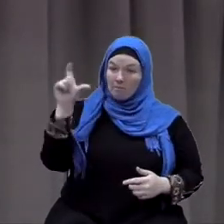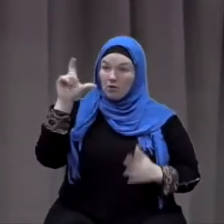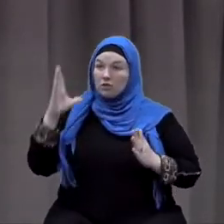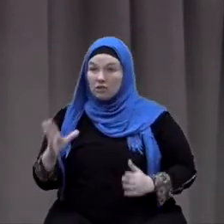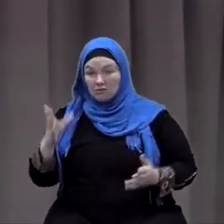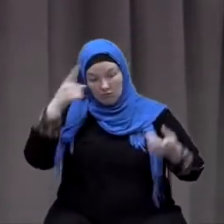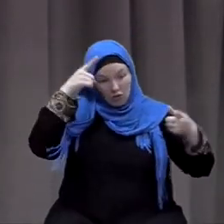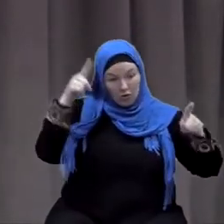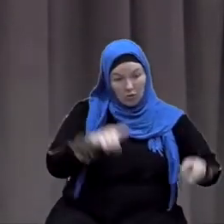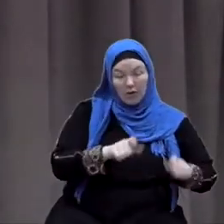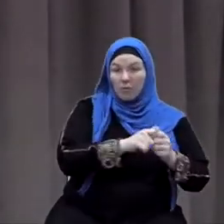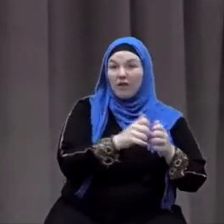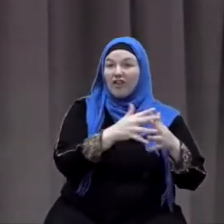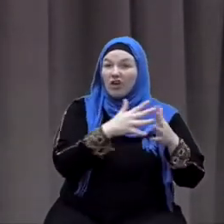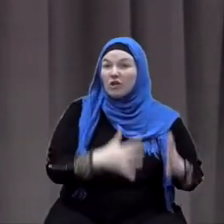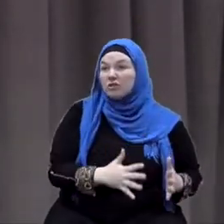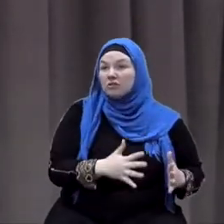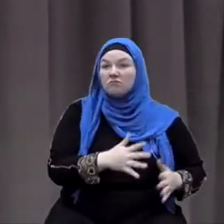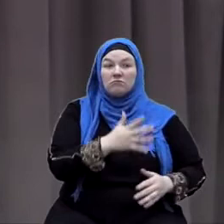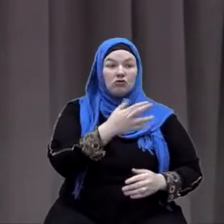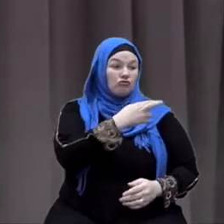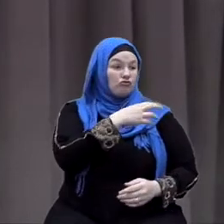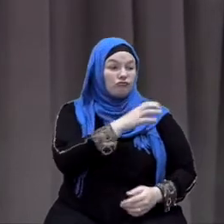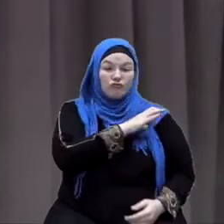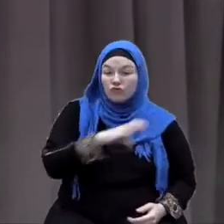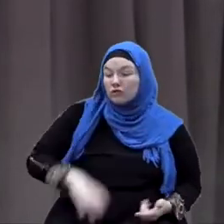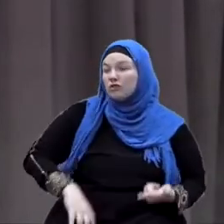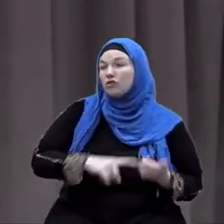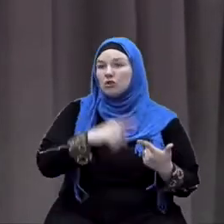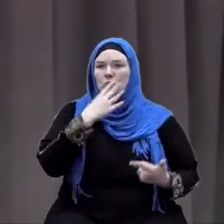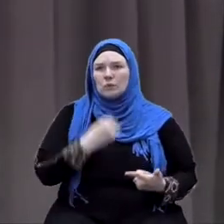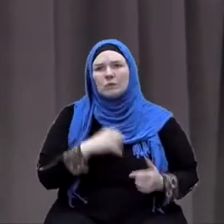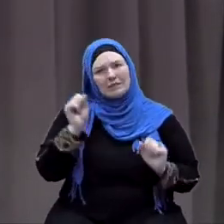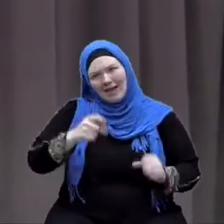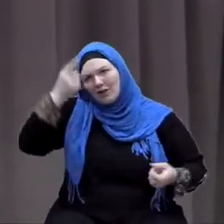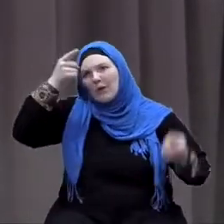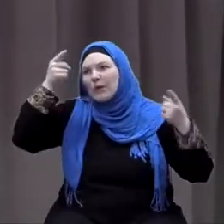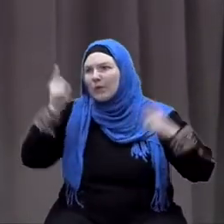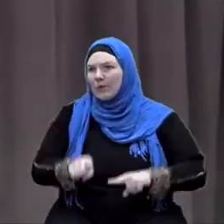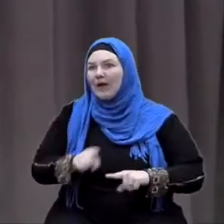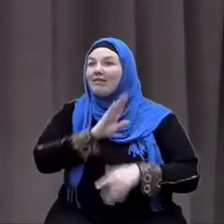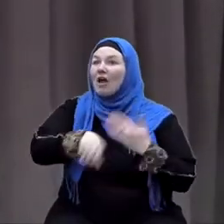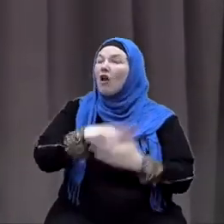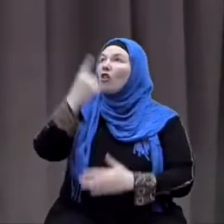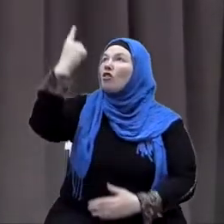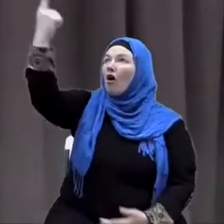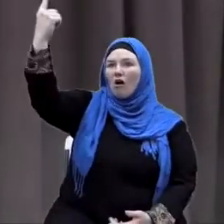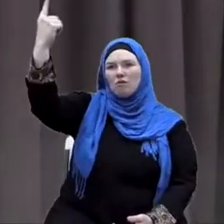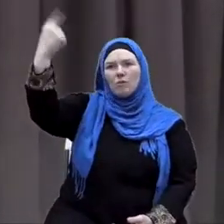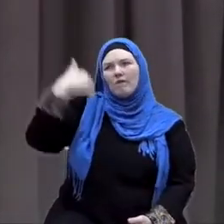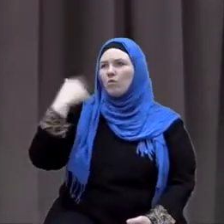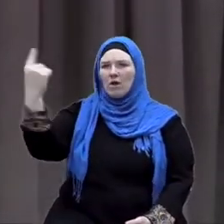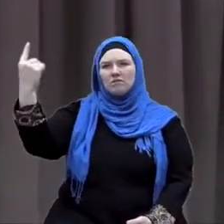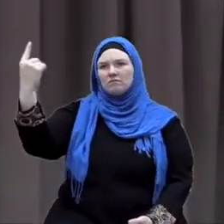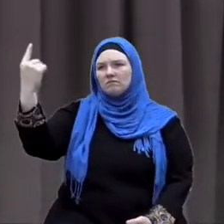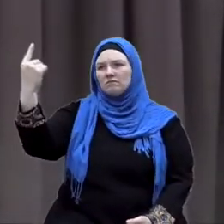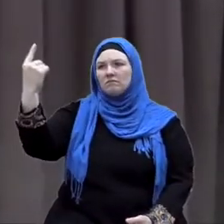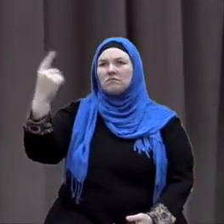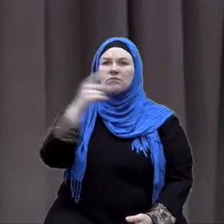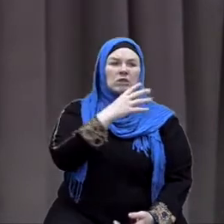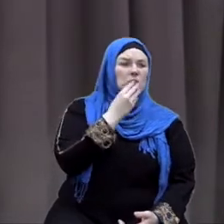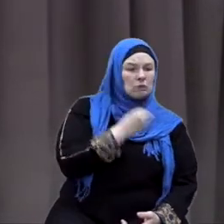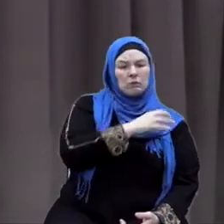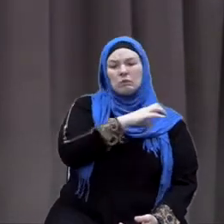agree with our Christian neighbors, Jewish neighbors. We agree, all of us, that Allah is one. We